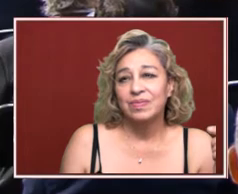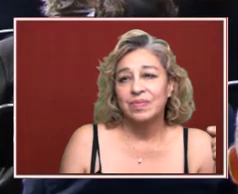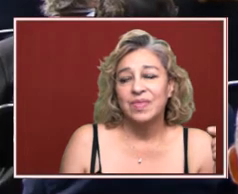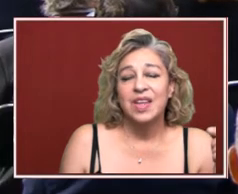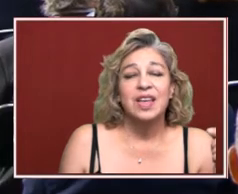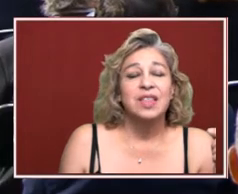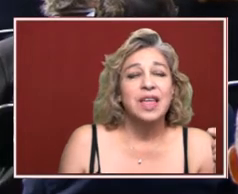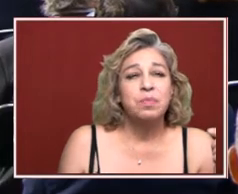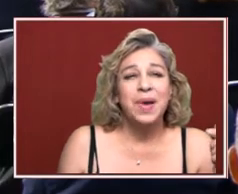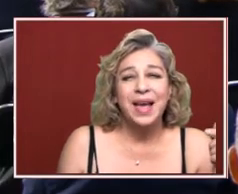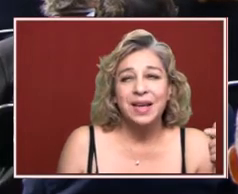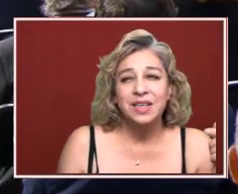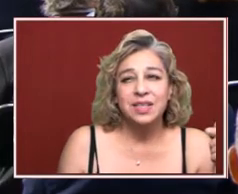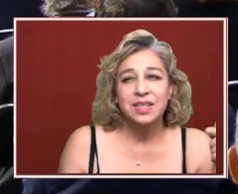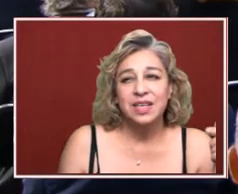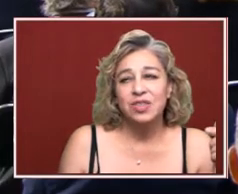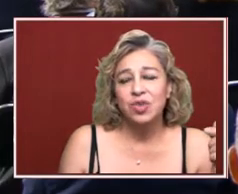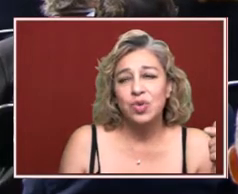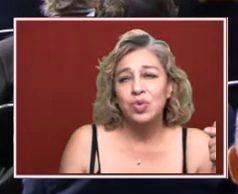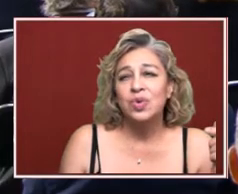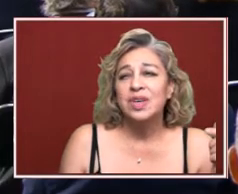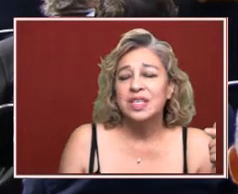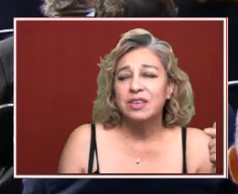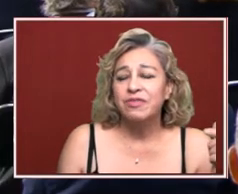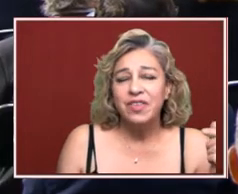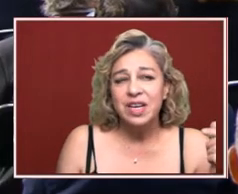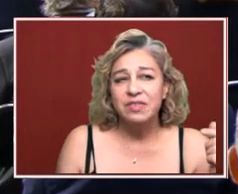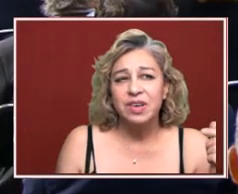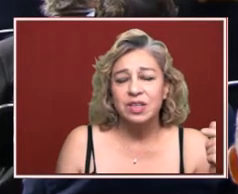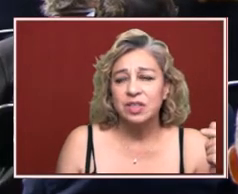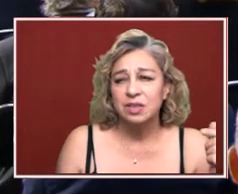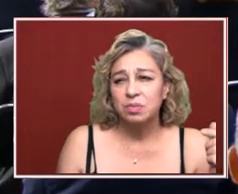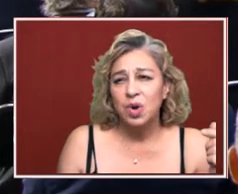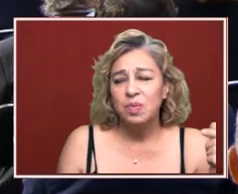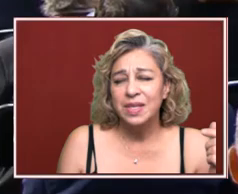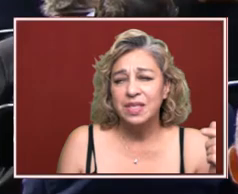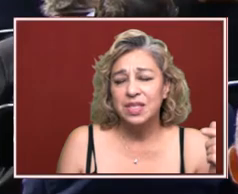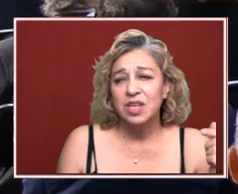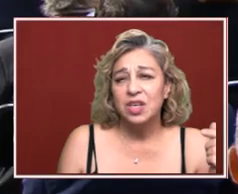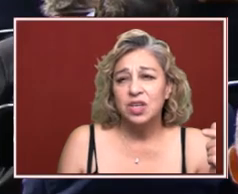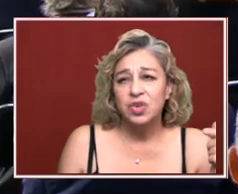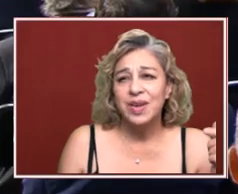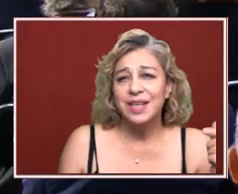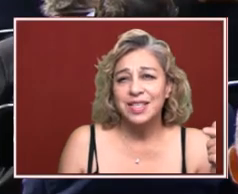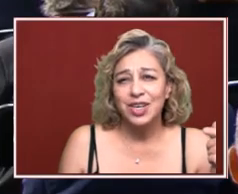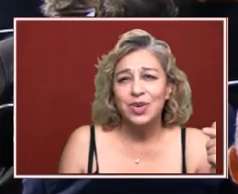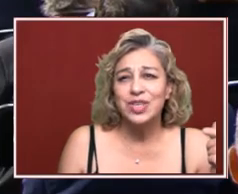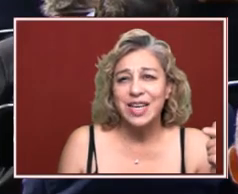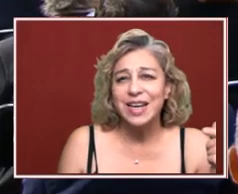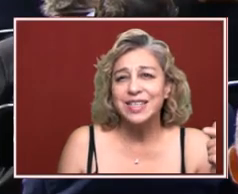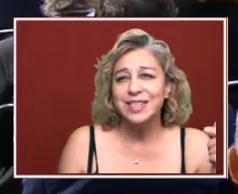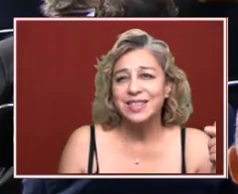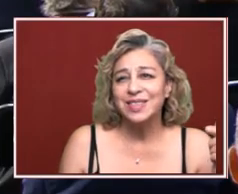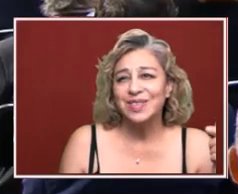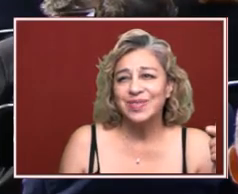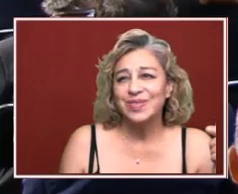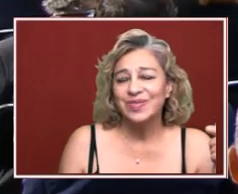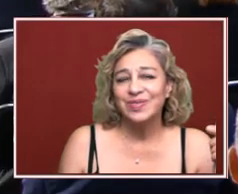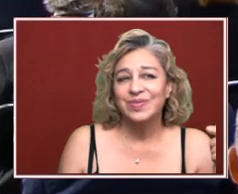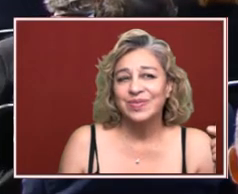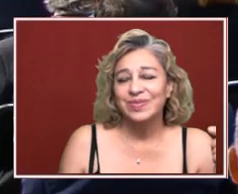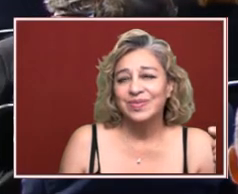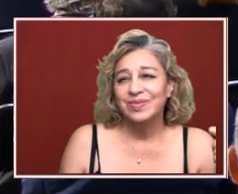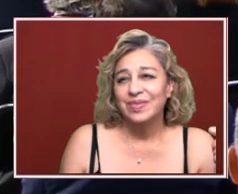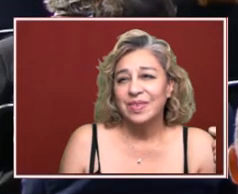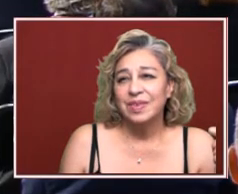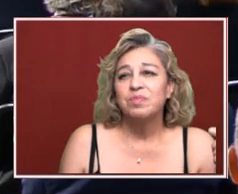tensión. That passed through some very difficult moments during its negotiations. Pero